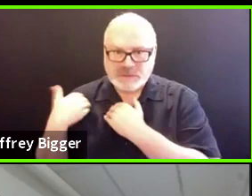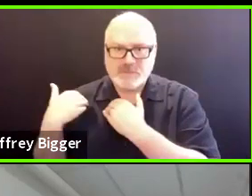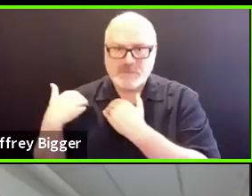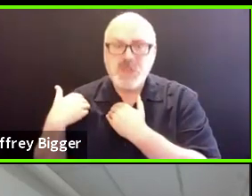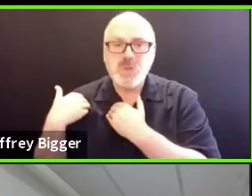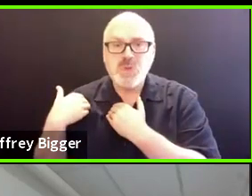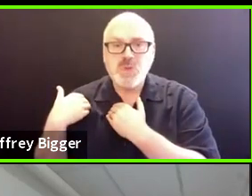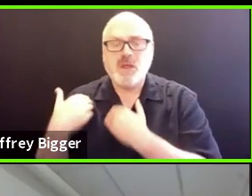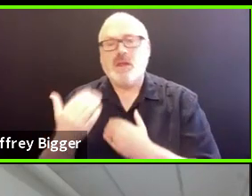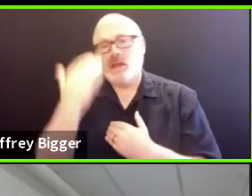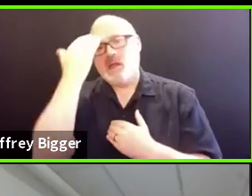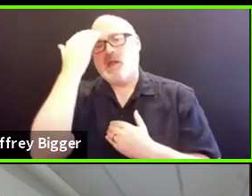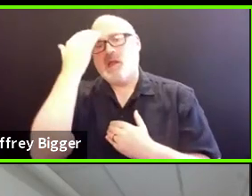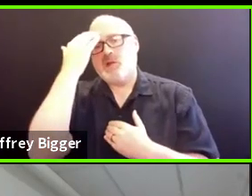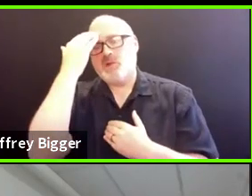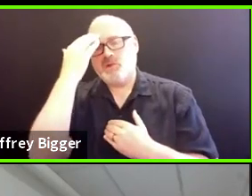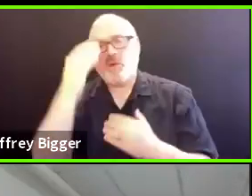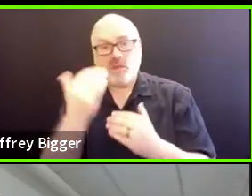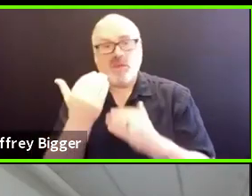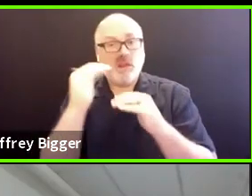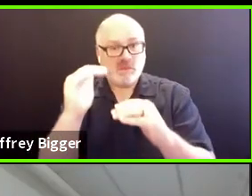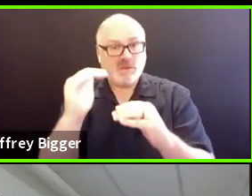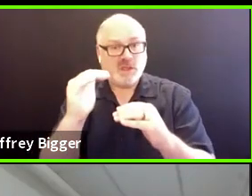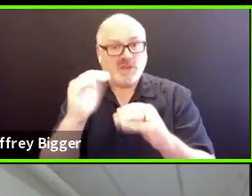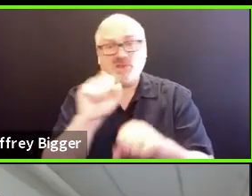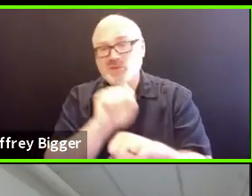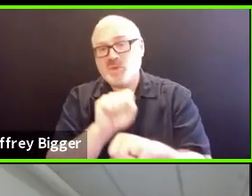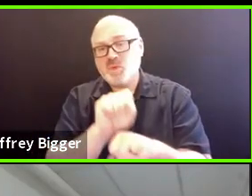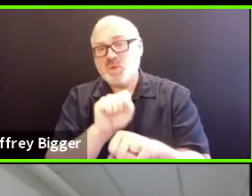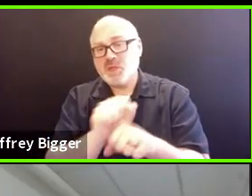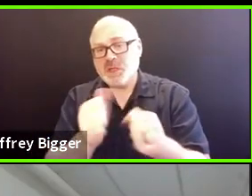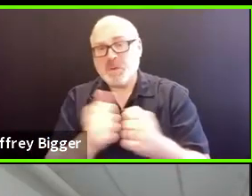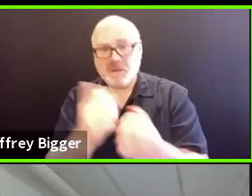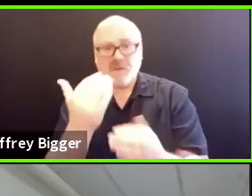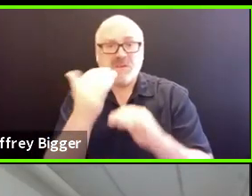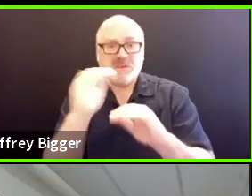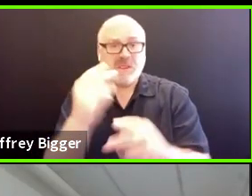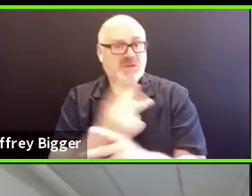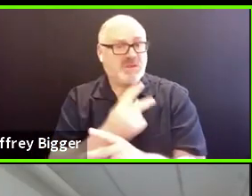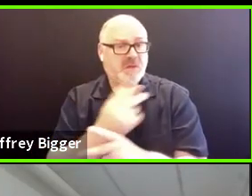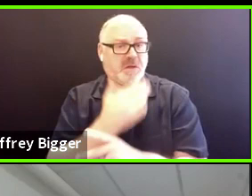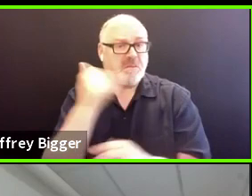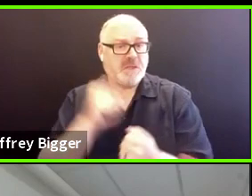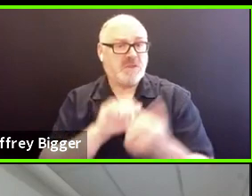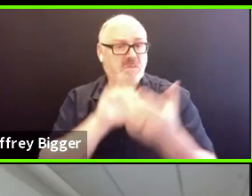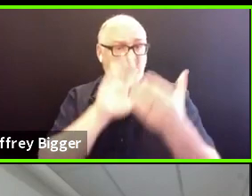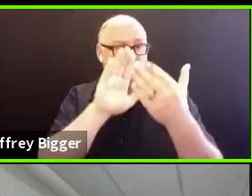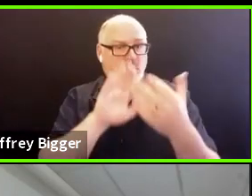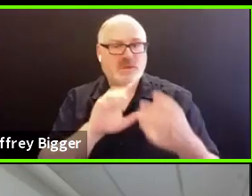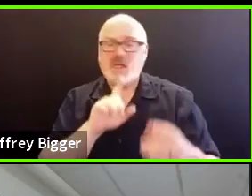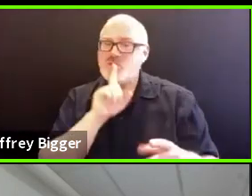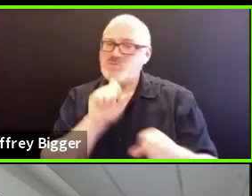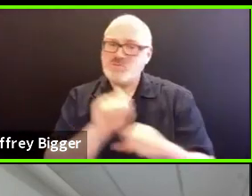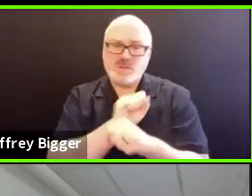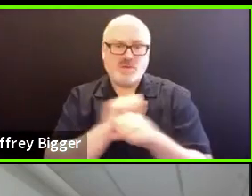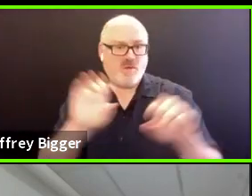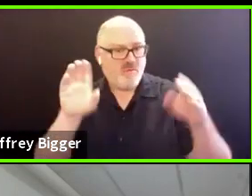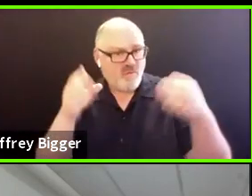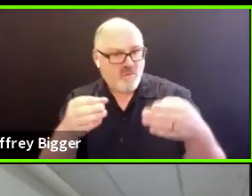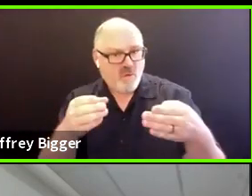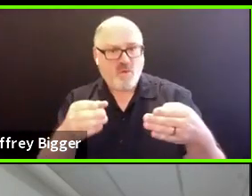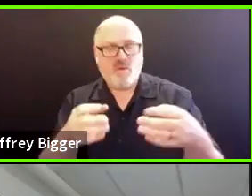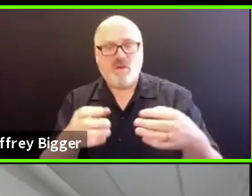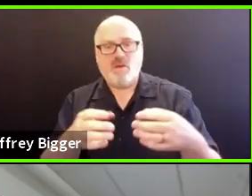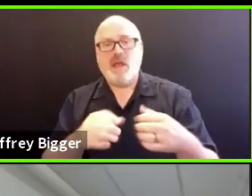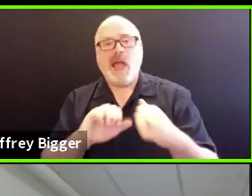they know the parameters and are working within those parameters and really focus on